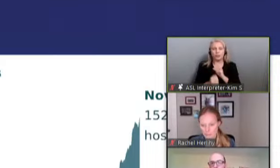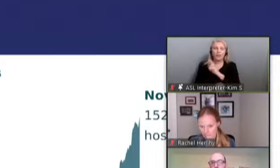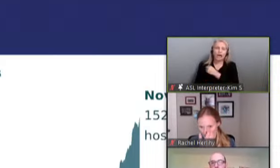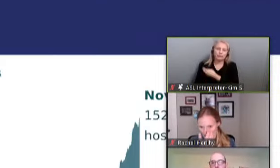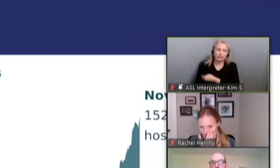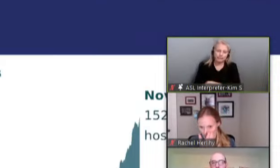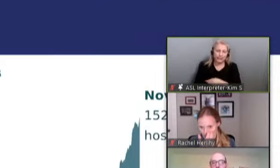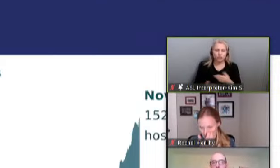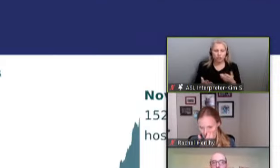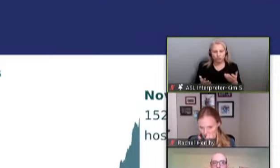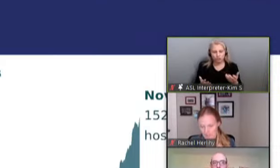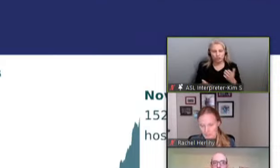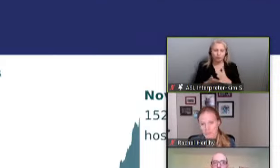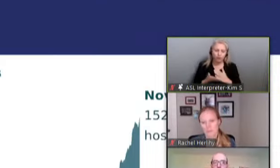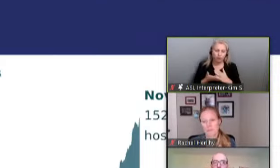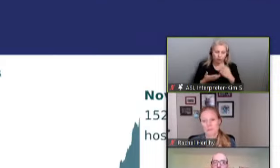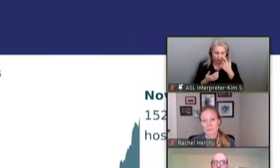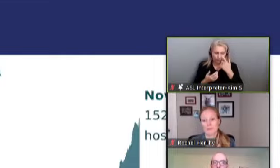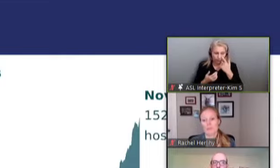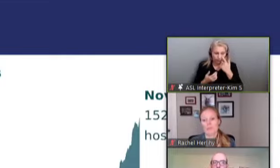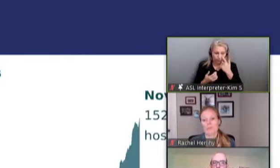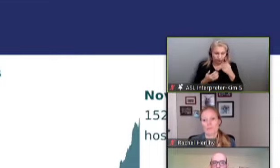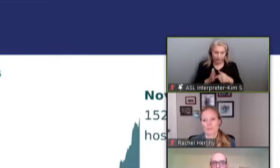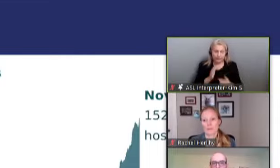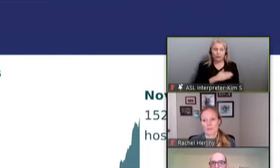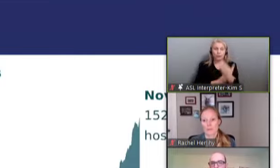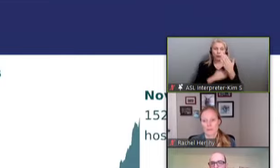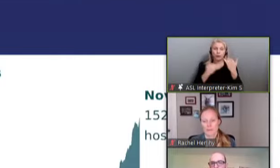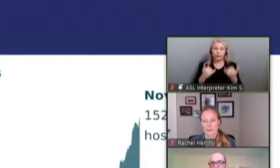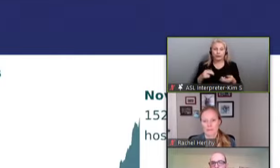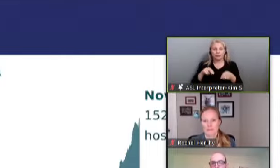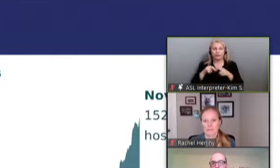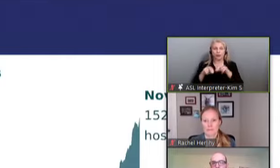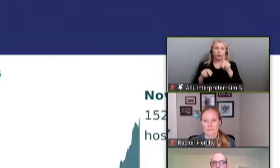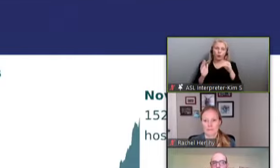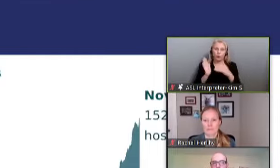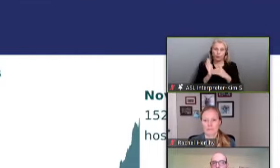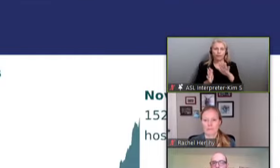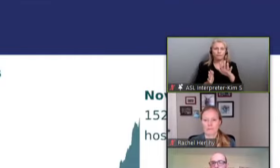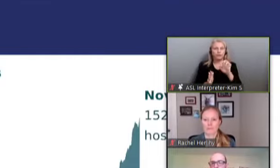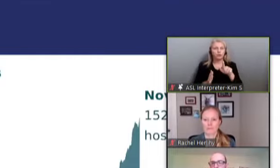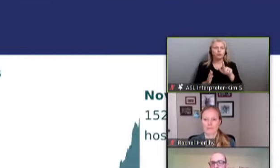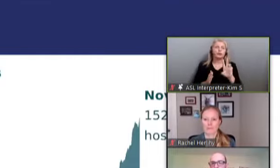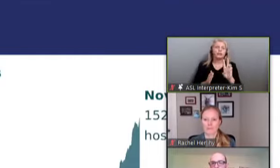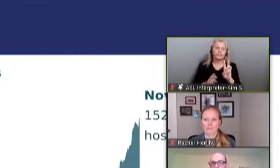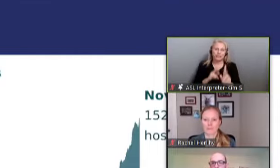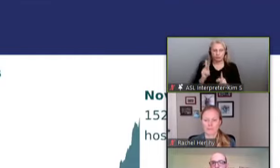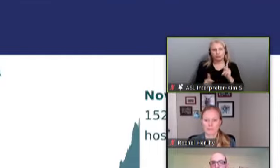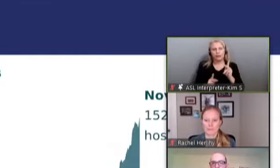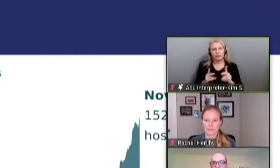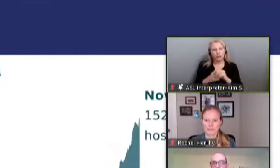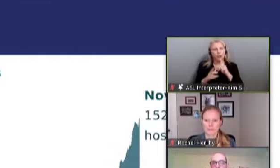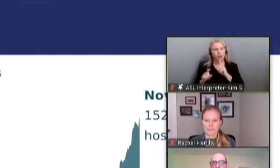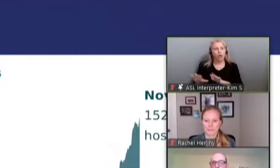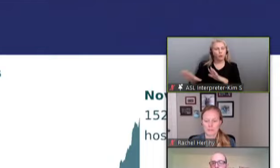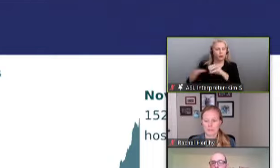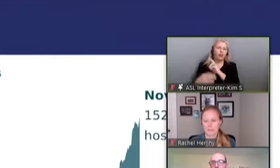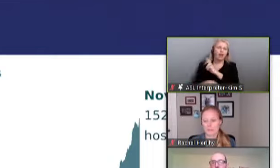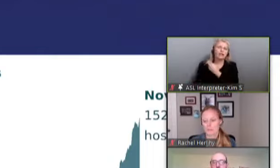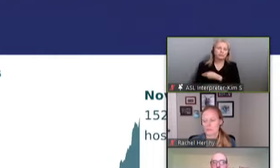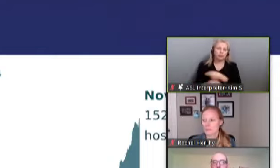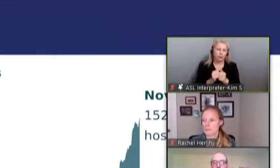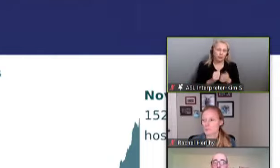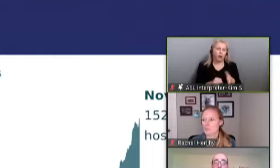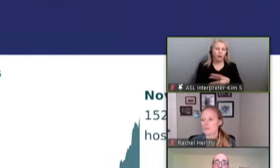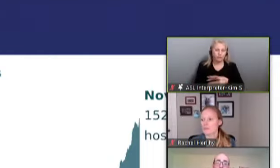hospitalization front, but as of this morning, we're now up to 1,526 people in Colorado hospitalized with